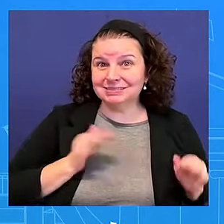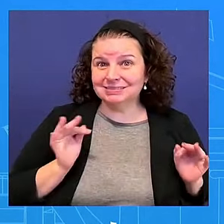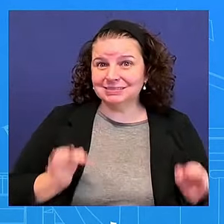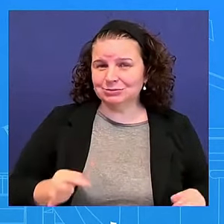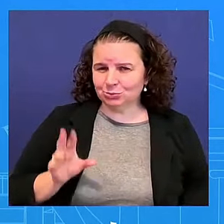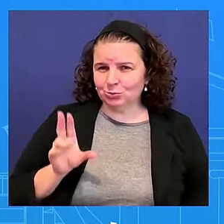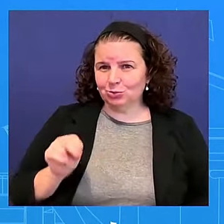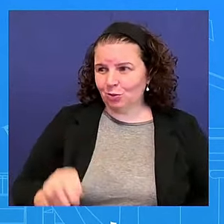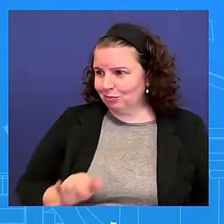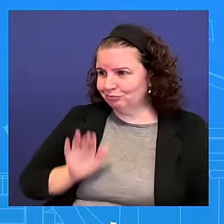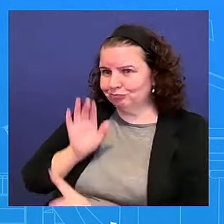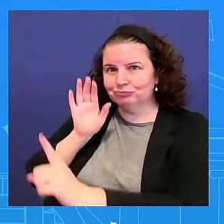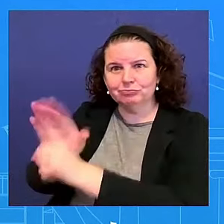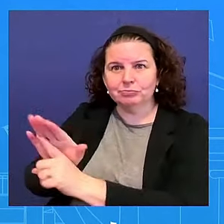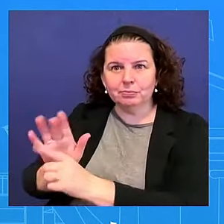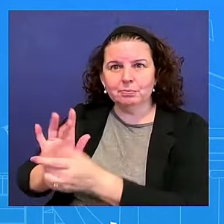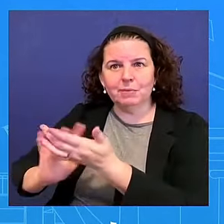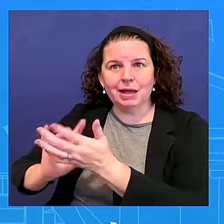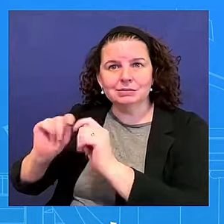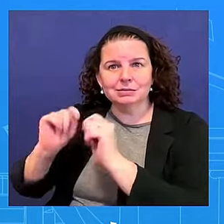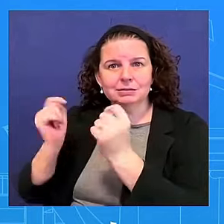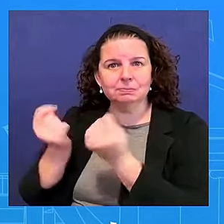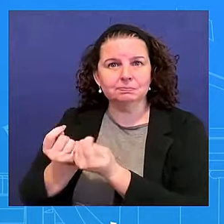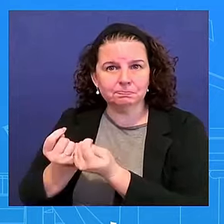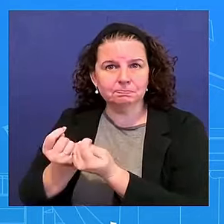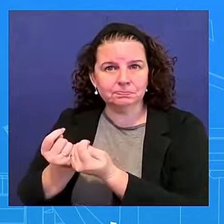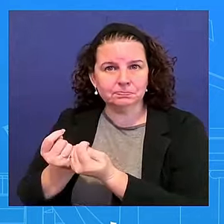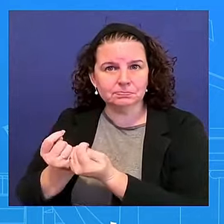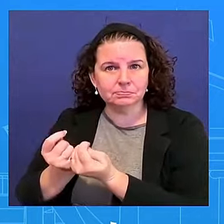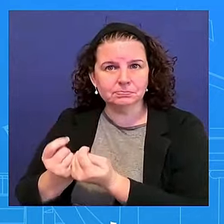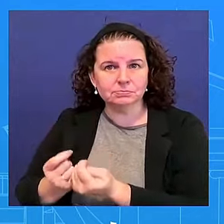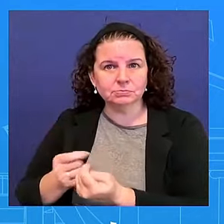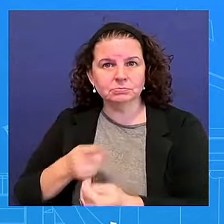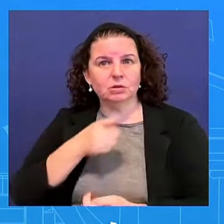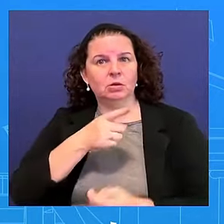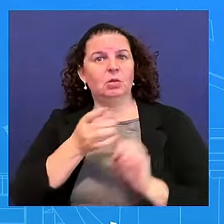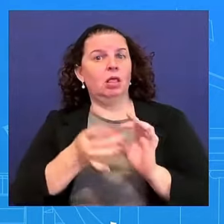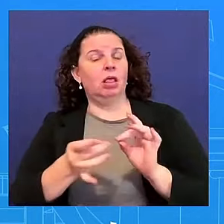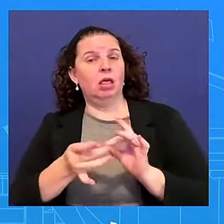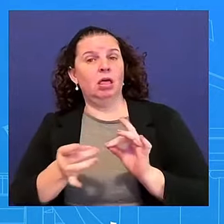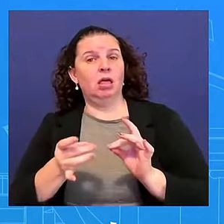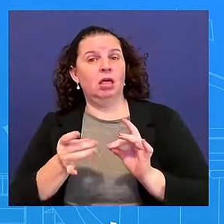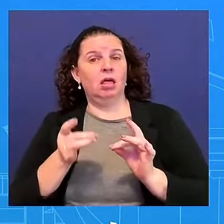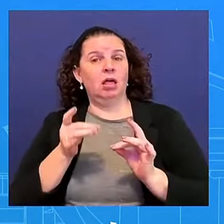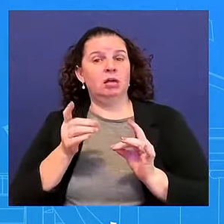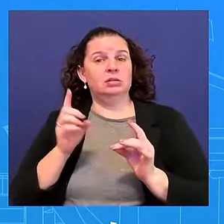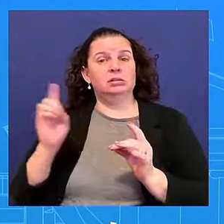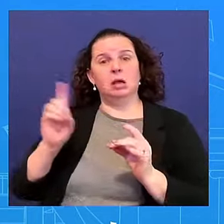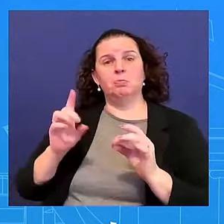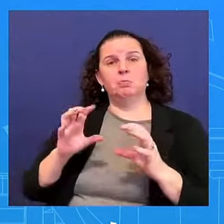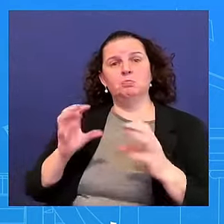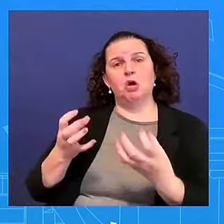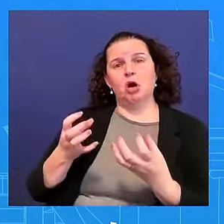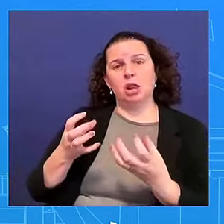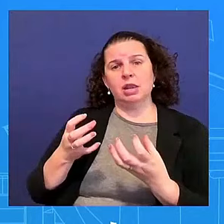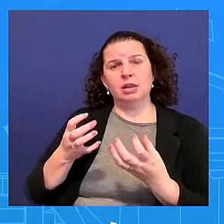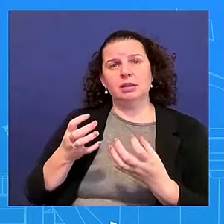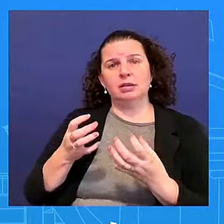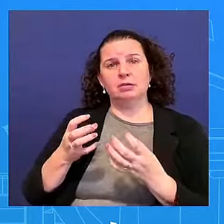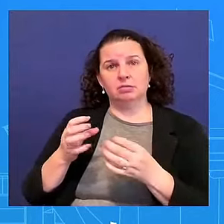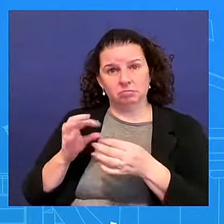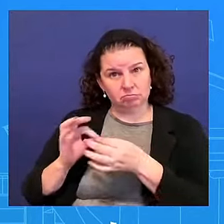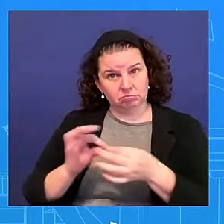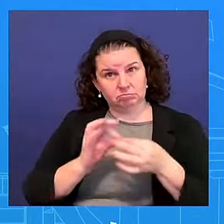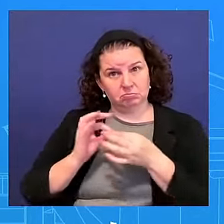Okay. Hi, Karine. You mentioned that the Democratic Party was united, perhaps the leadership, but a lot of rank-and-file Democrats have a lot of concerns. One of them, Steve